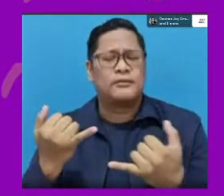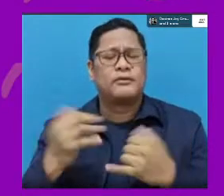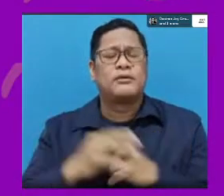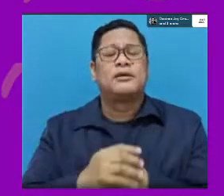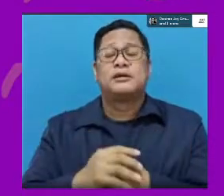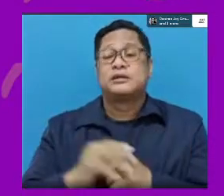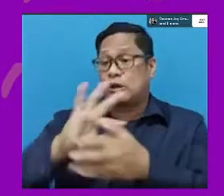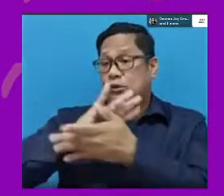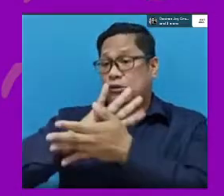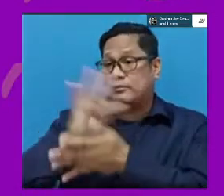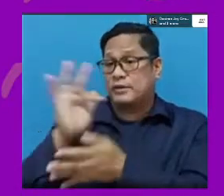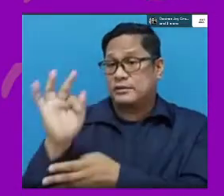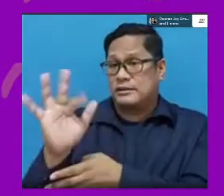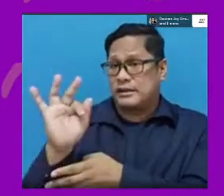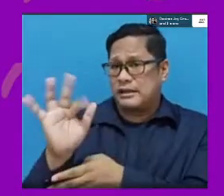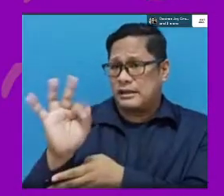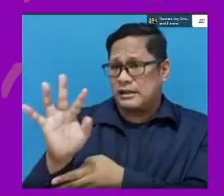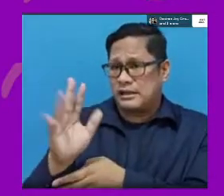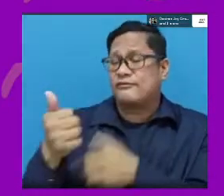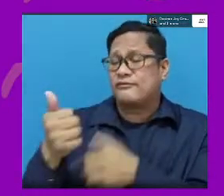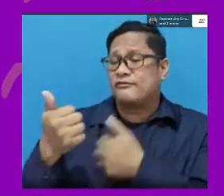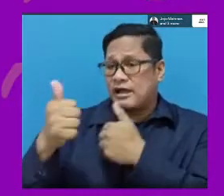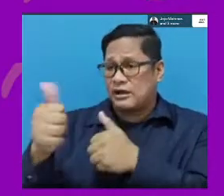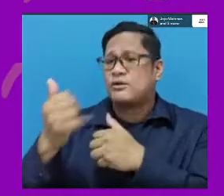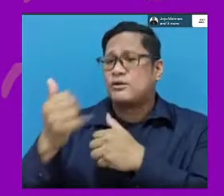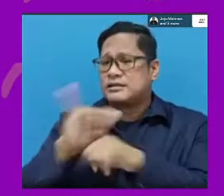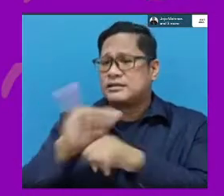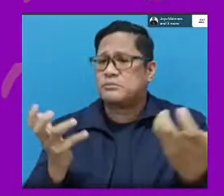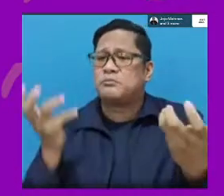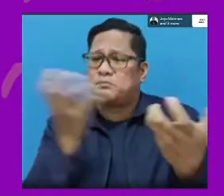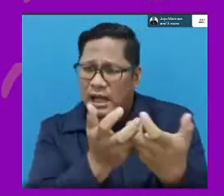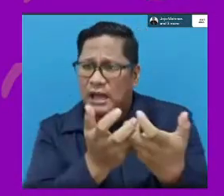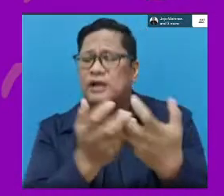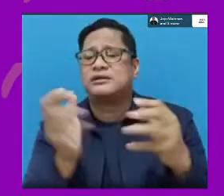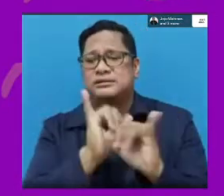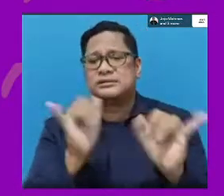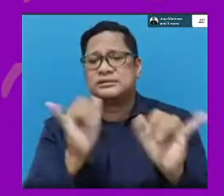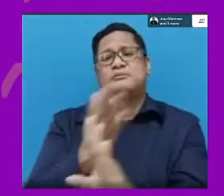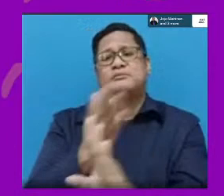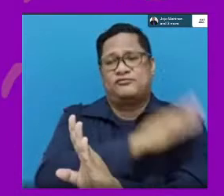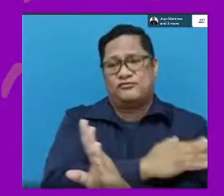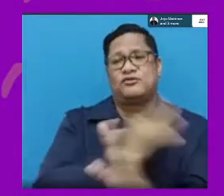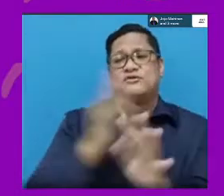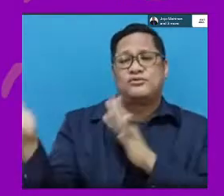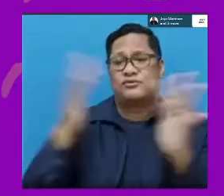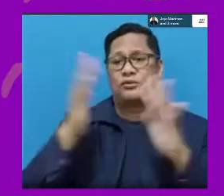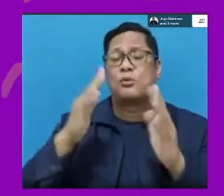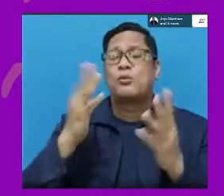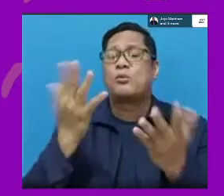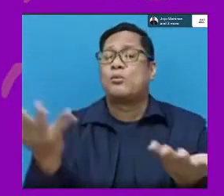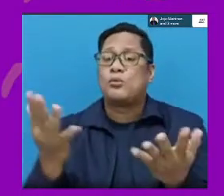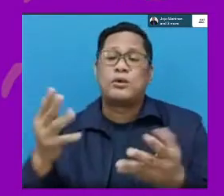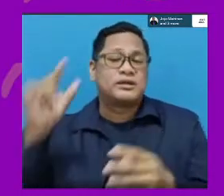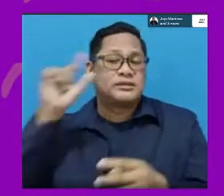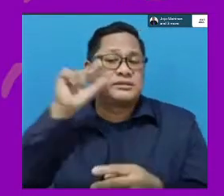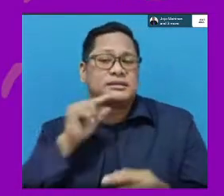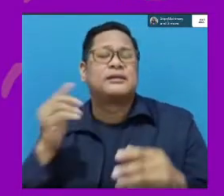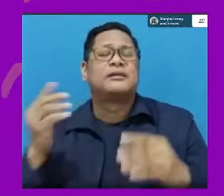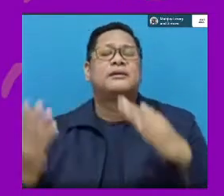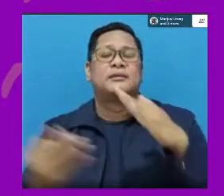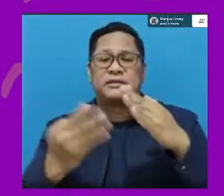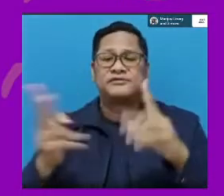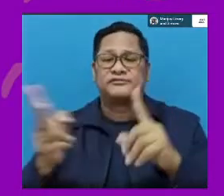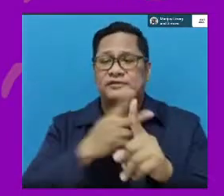COVID-19 pandemic followed the same pattern as previous disasters, where gender-based violence exponentially